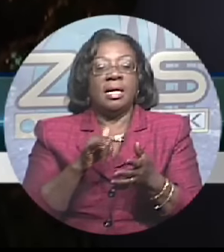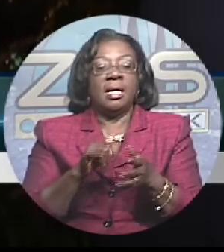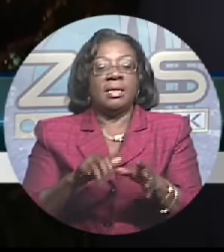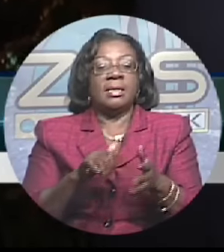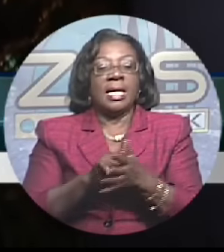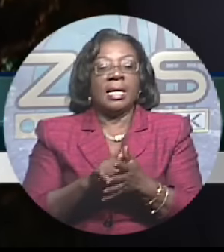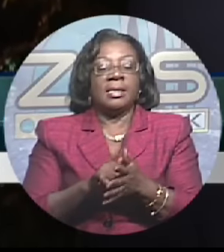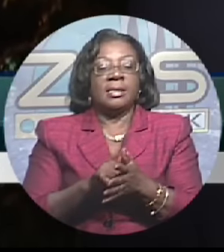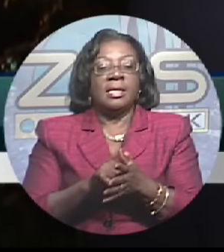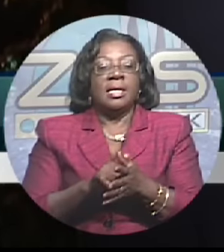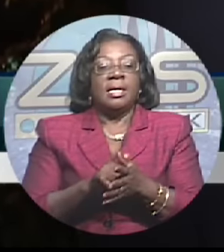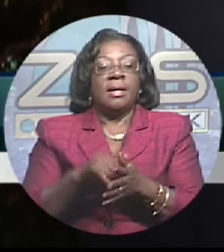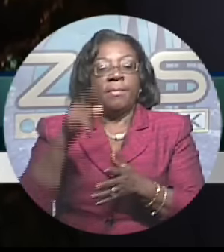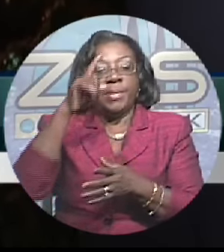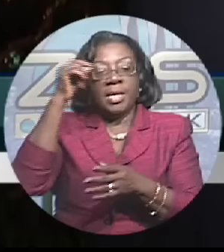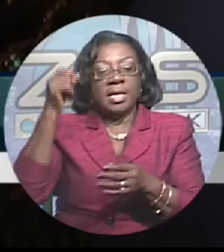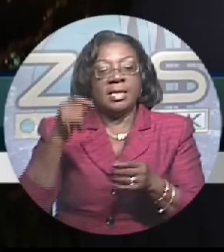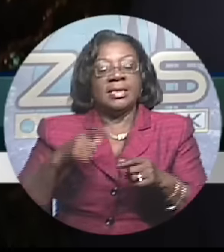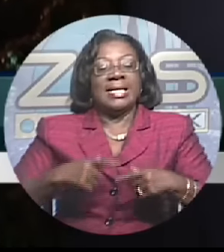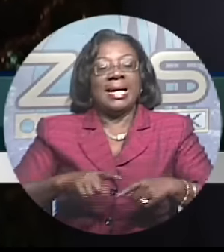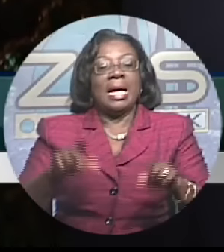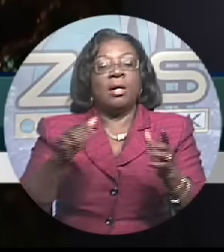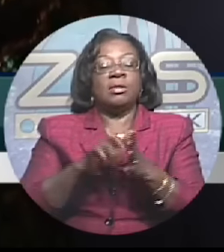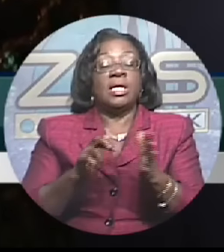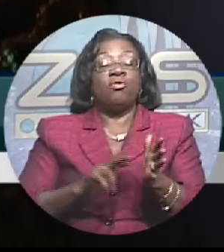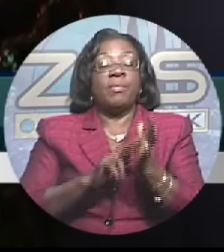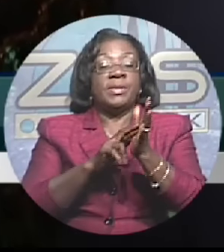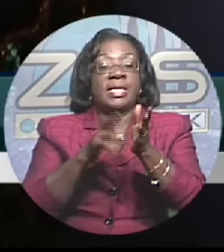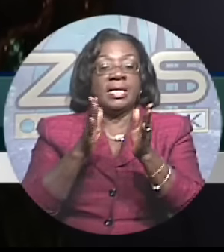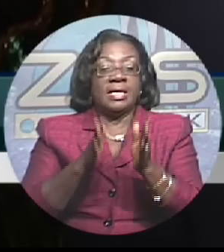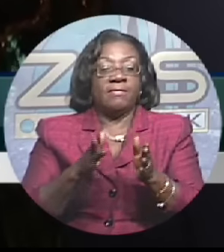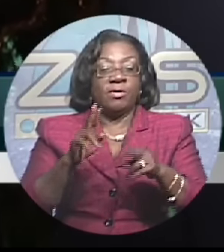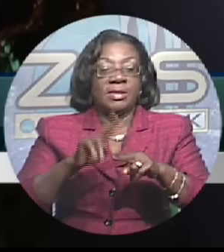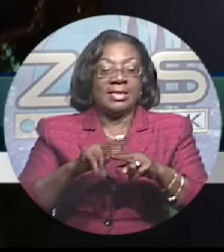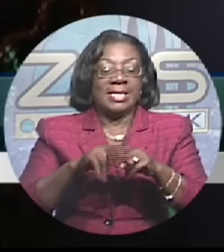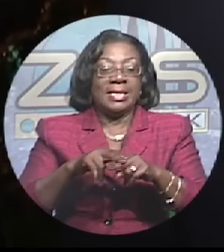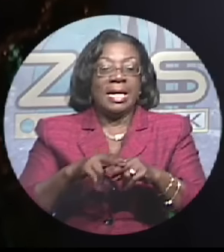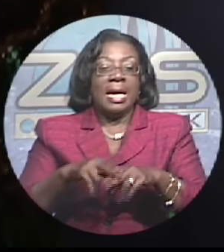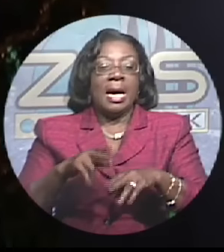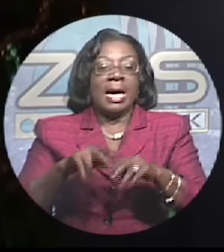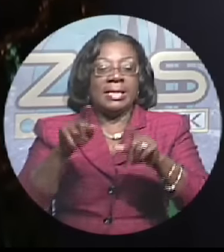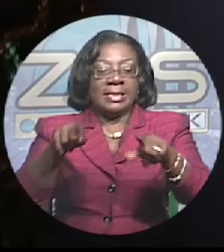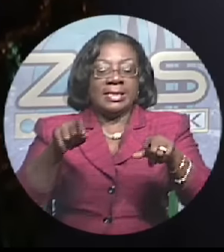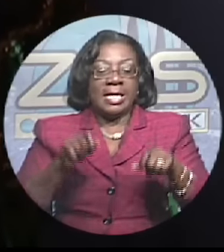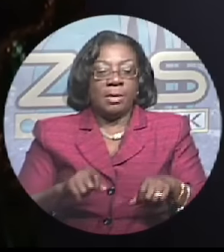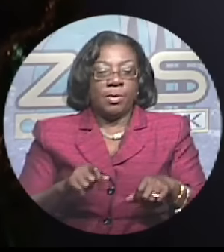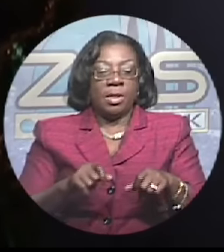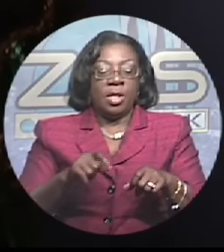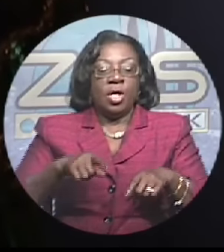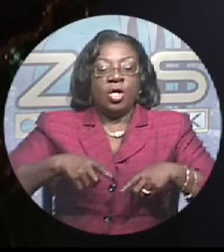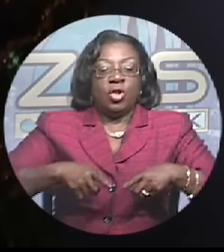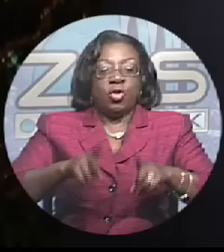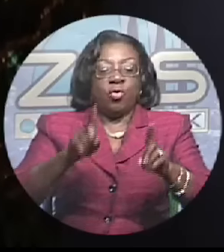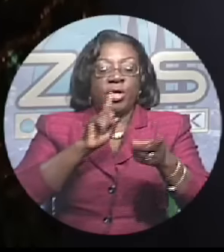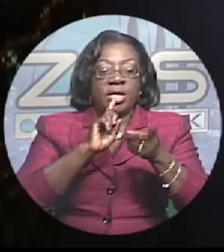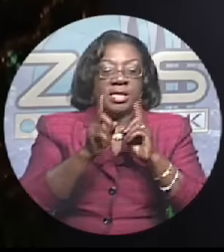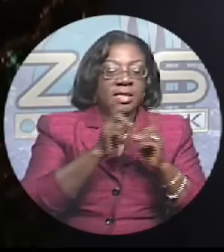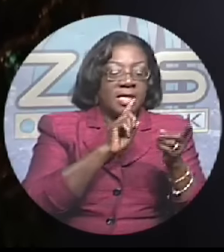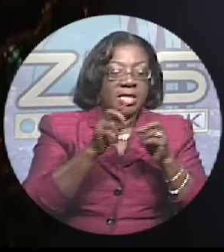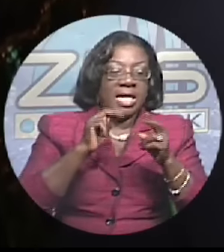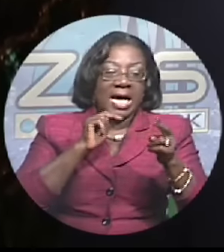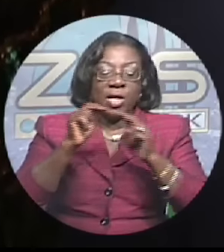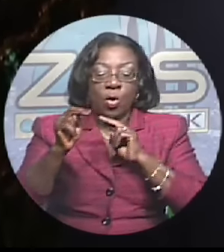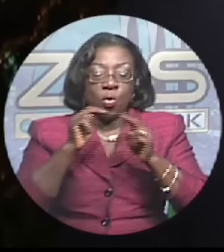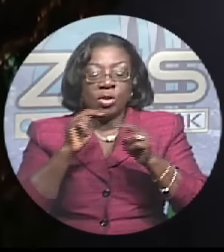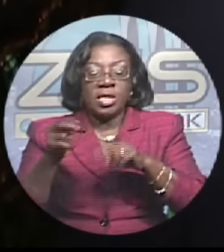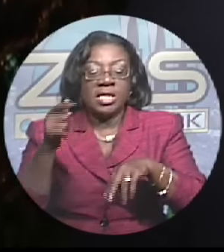of that, because it allows for that representative to sit at the executive table at the board, and whatever decisions are made, they can weigh in on the